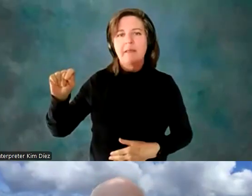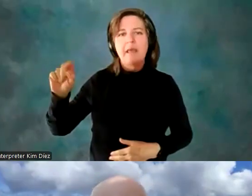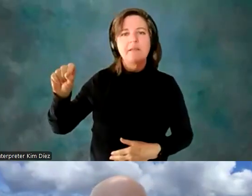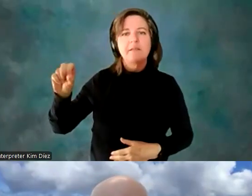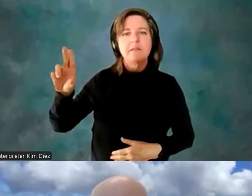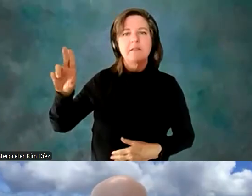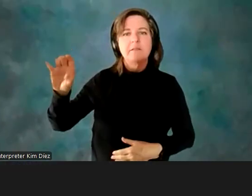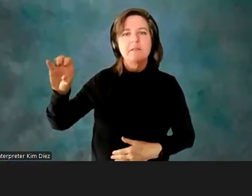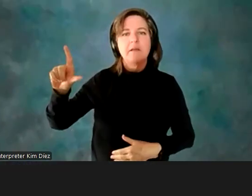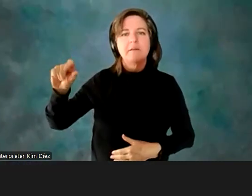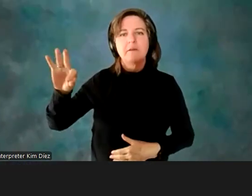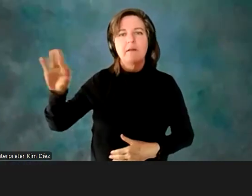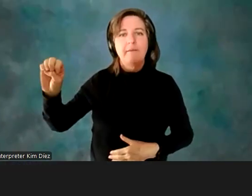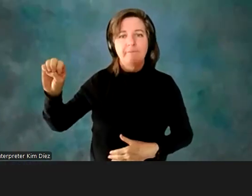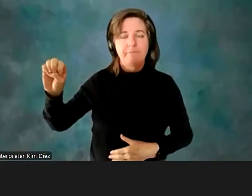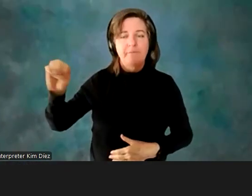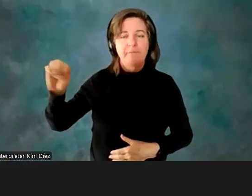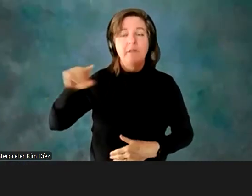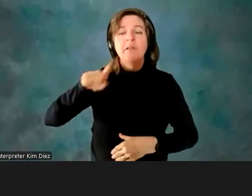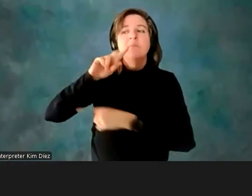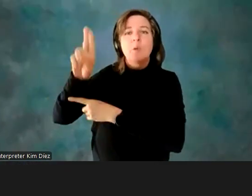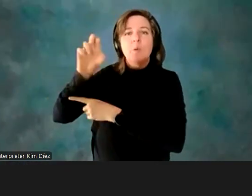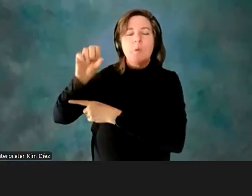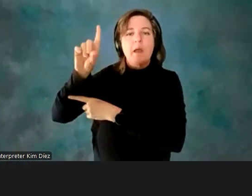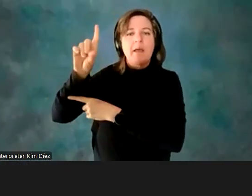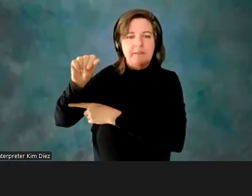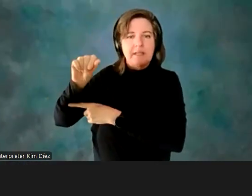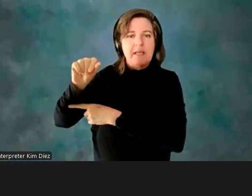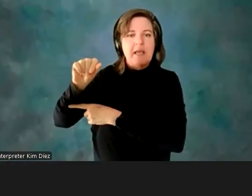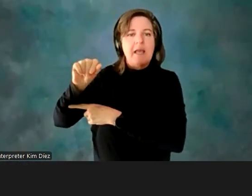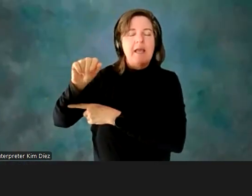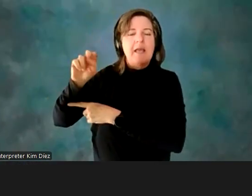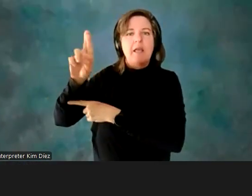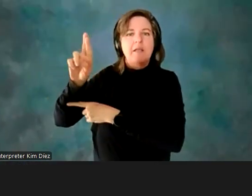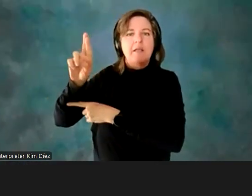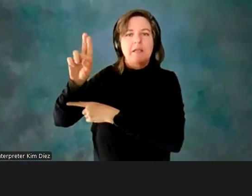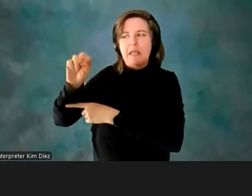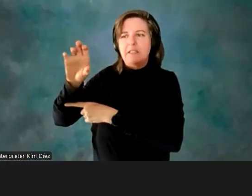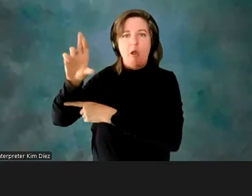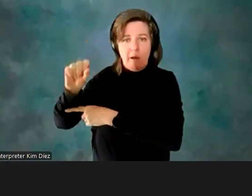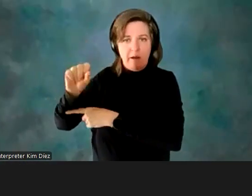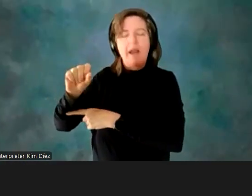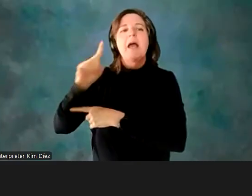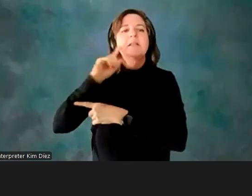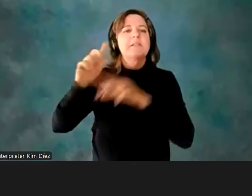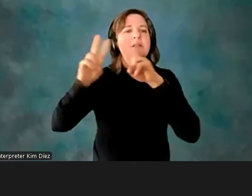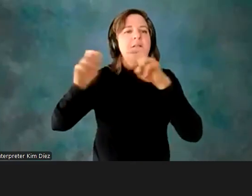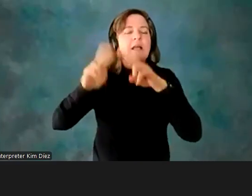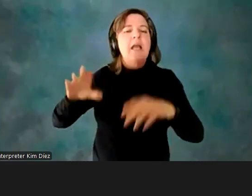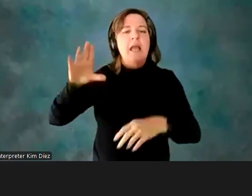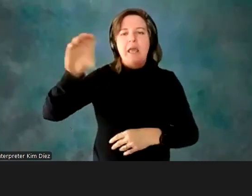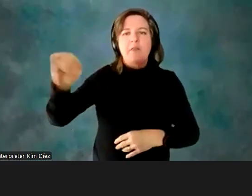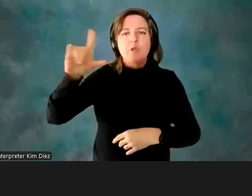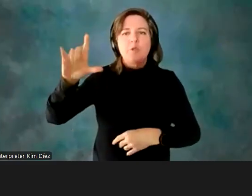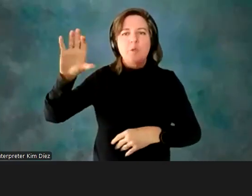Sutcliffe. Kent is a USDA-NRCS soil scientist in the Utah-based Soil Climate Analysis